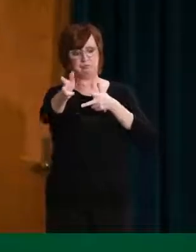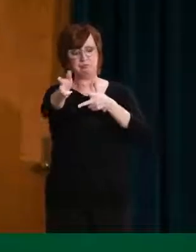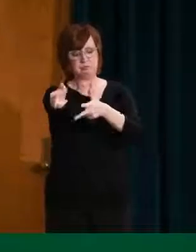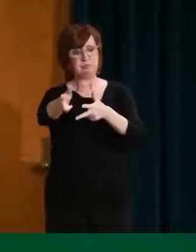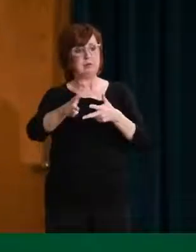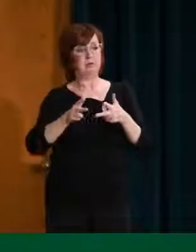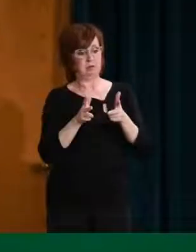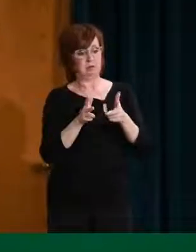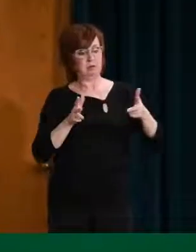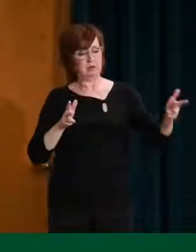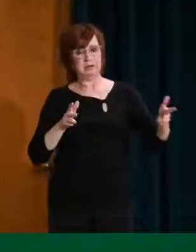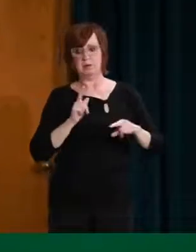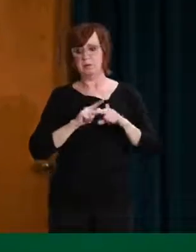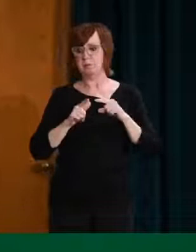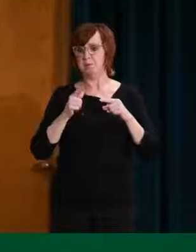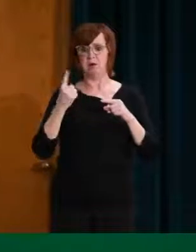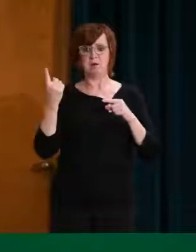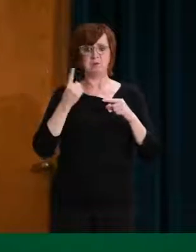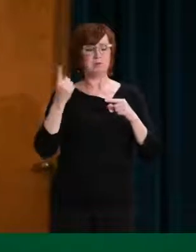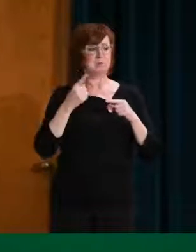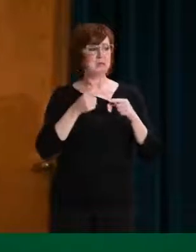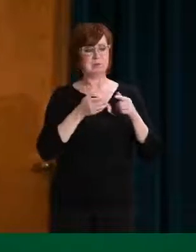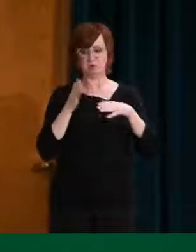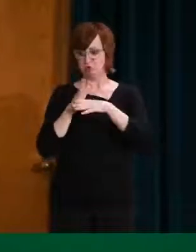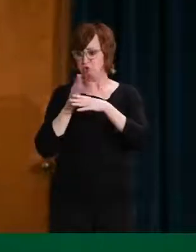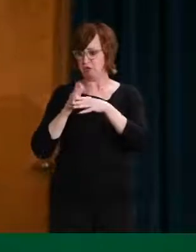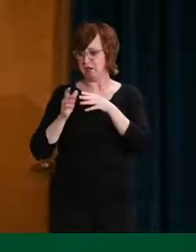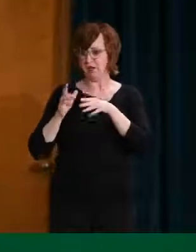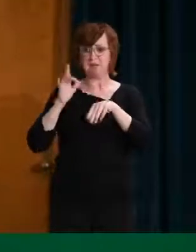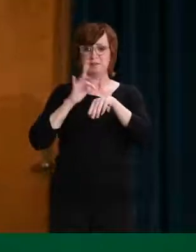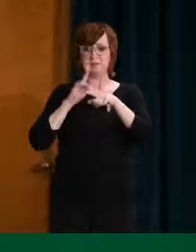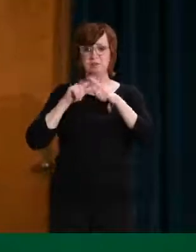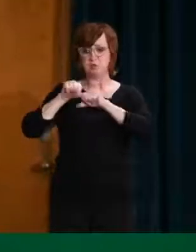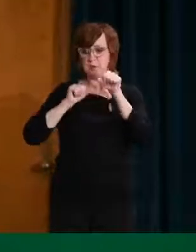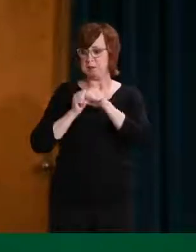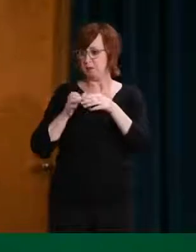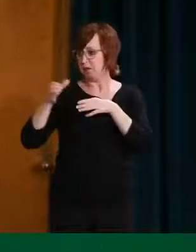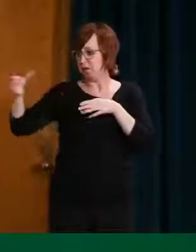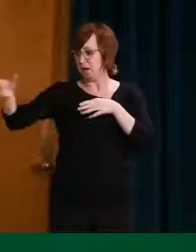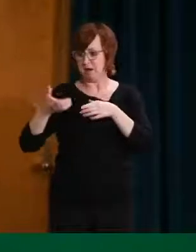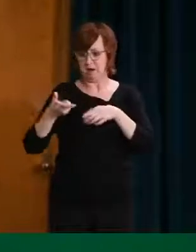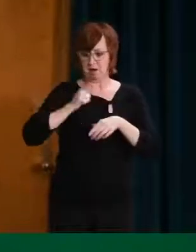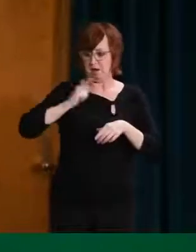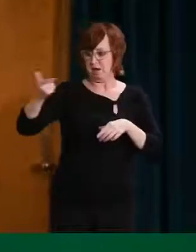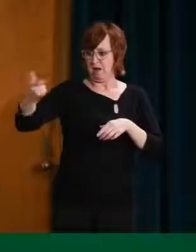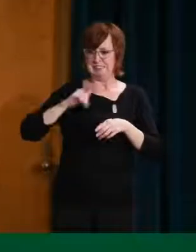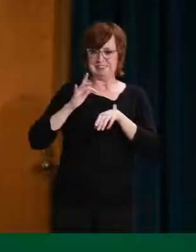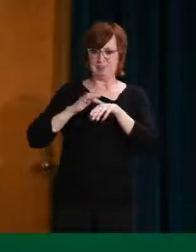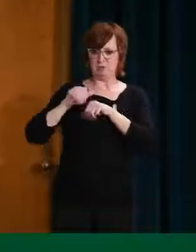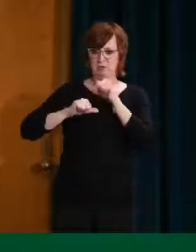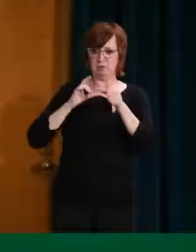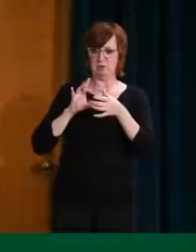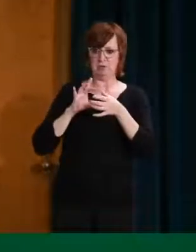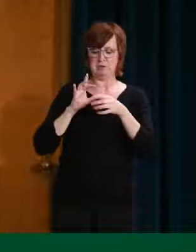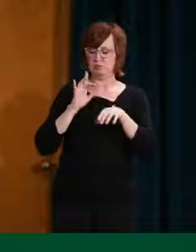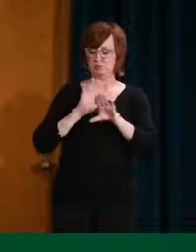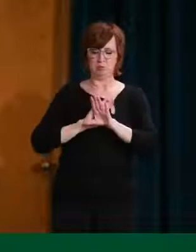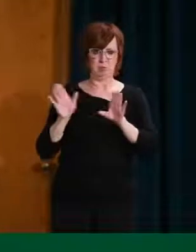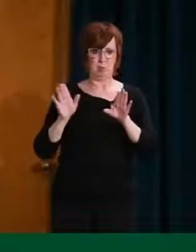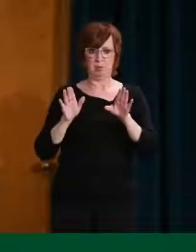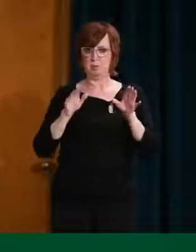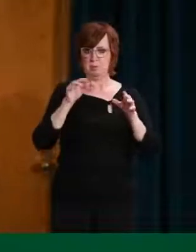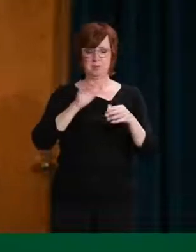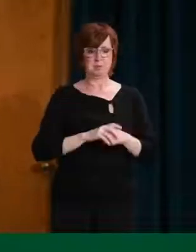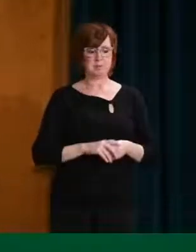but between households or in a social setting, when you're handing things back and forth, whether it's a sporting item or